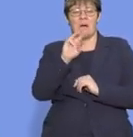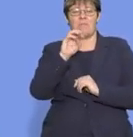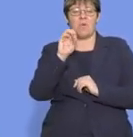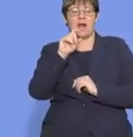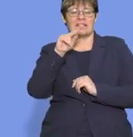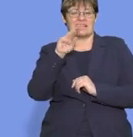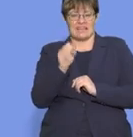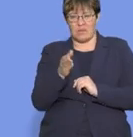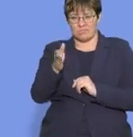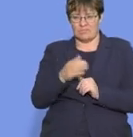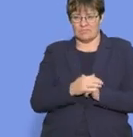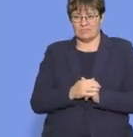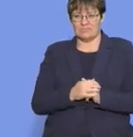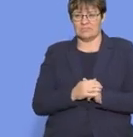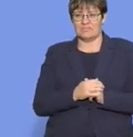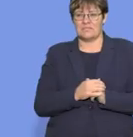mollusk.